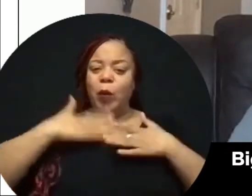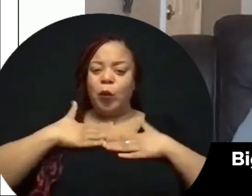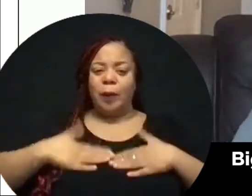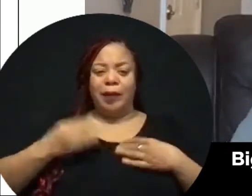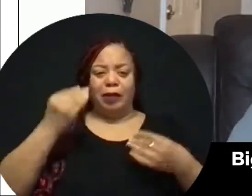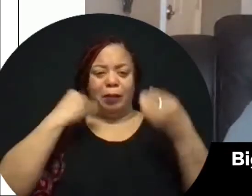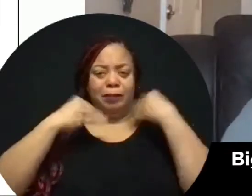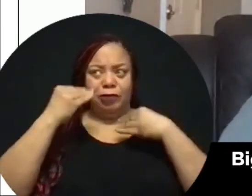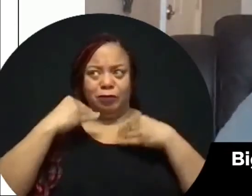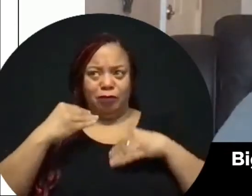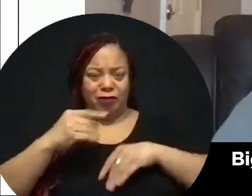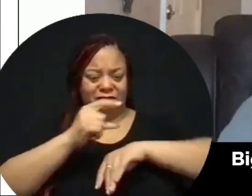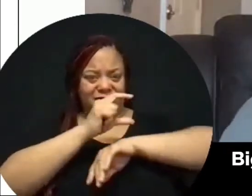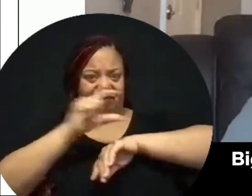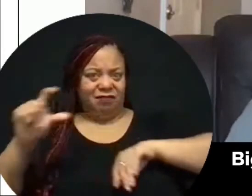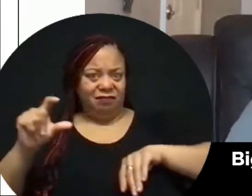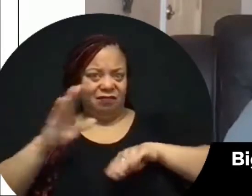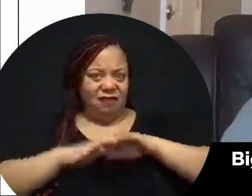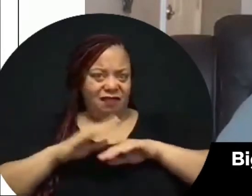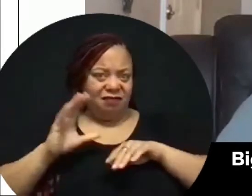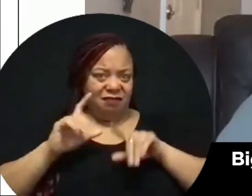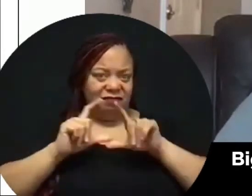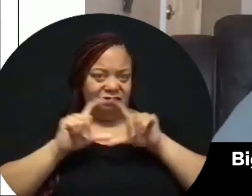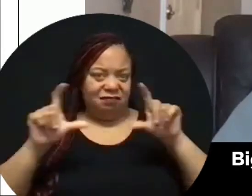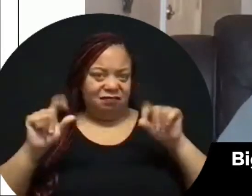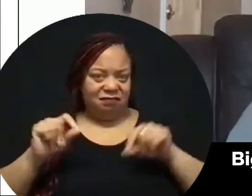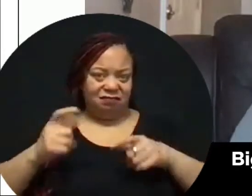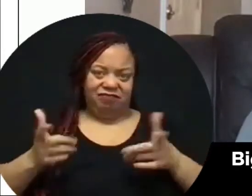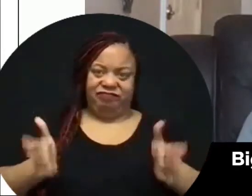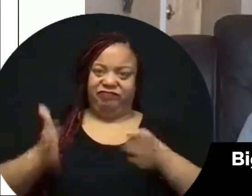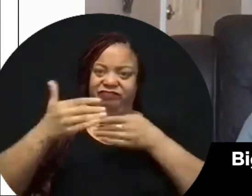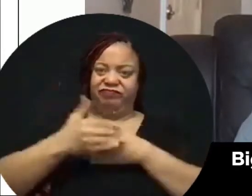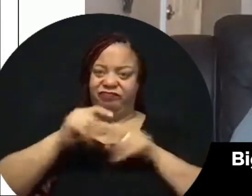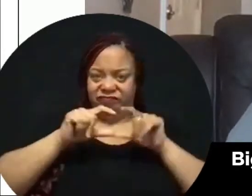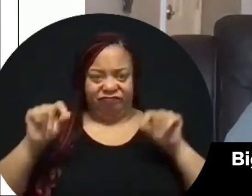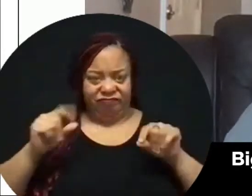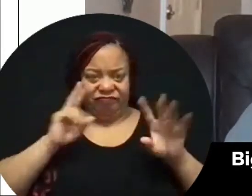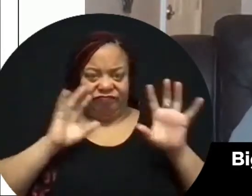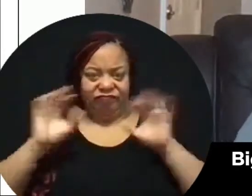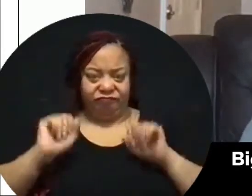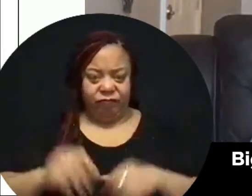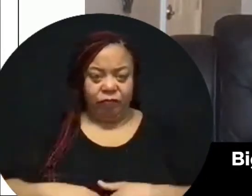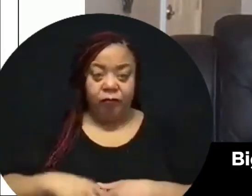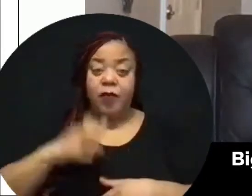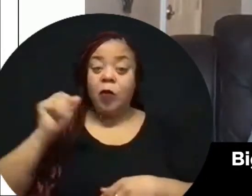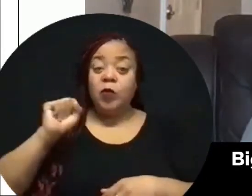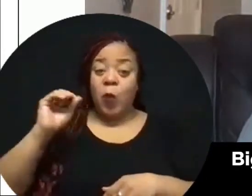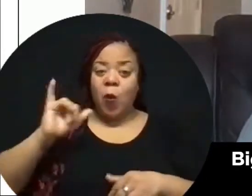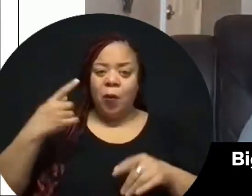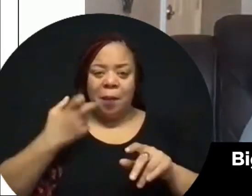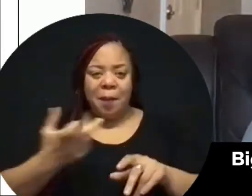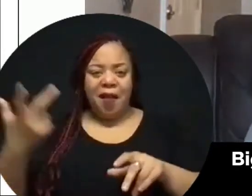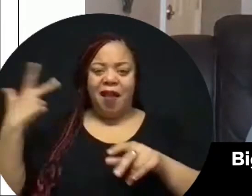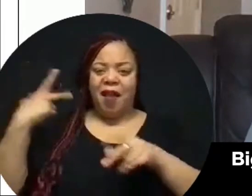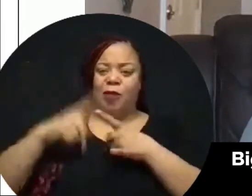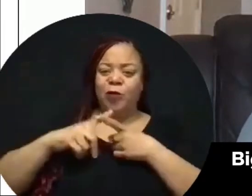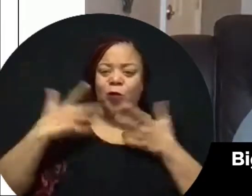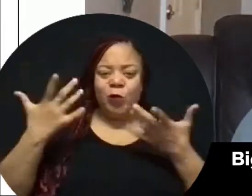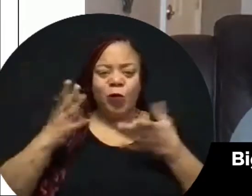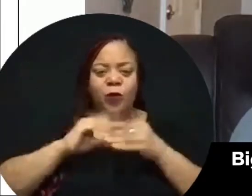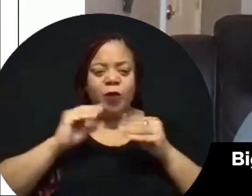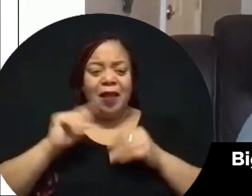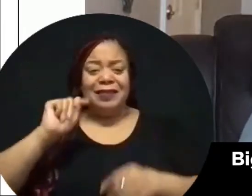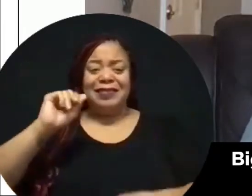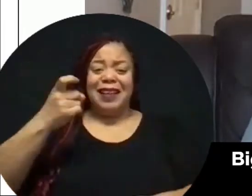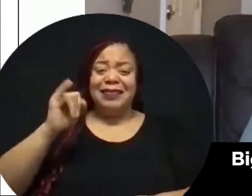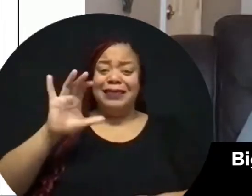the toxicity of everything that's happening there, from the food up. And then not to mention that when you talk about that, of like how we're kind of